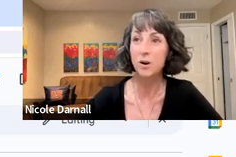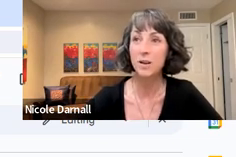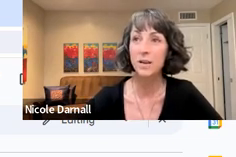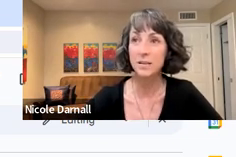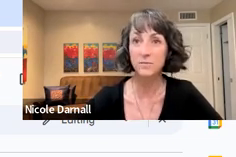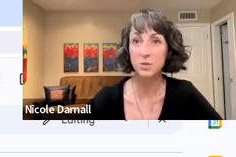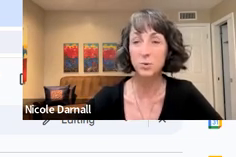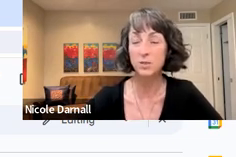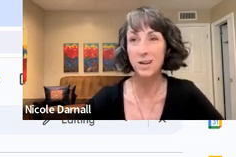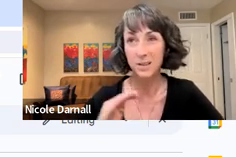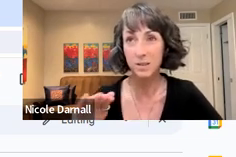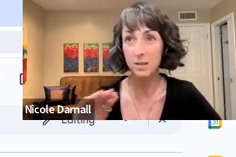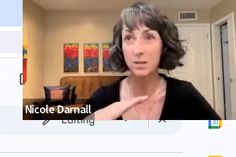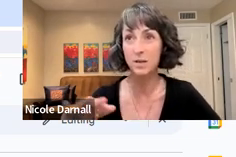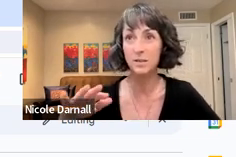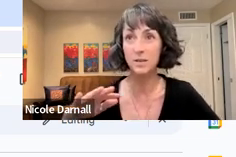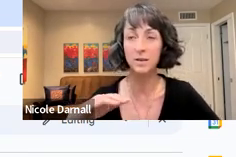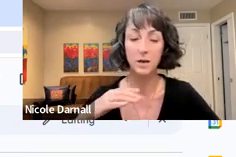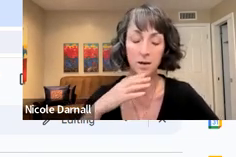for individuals,